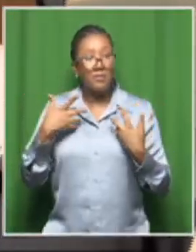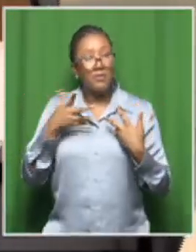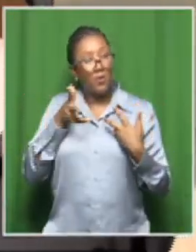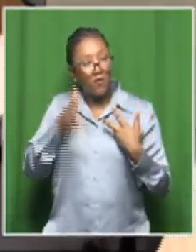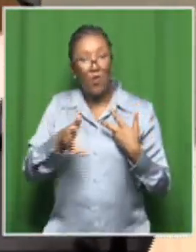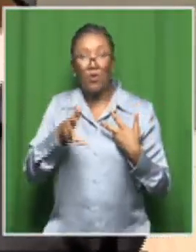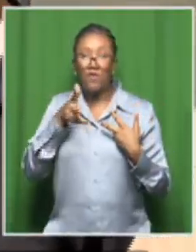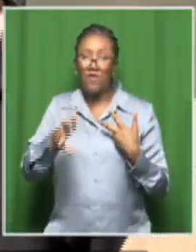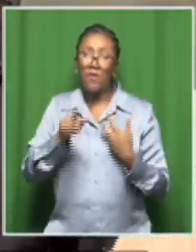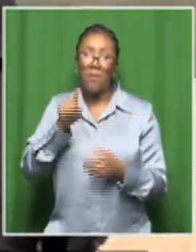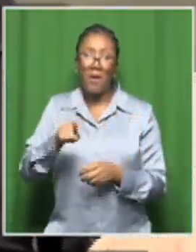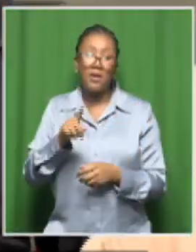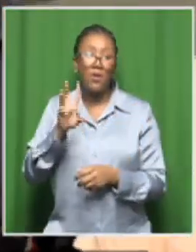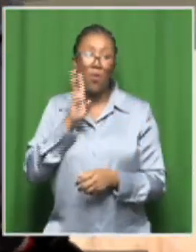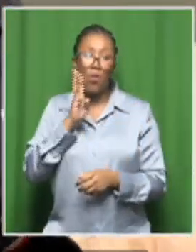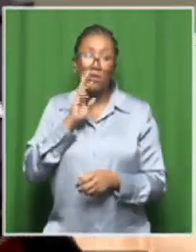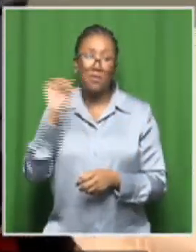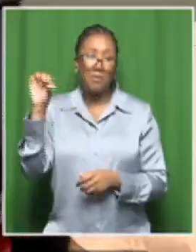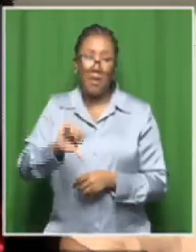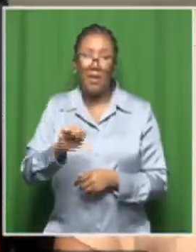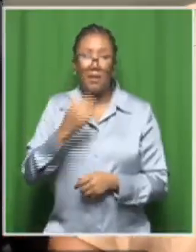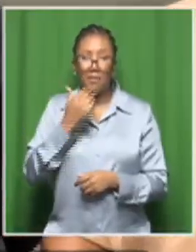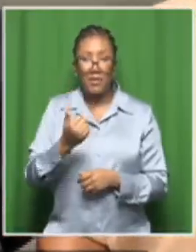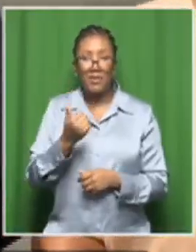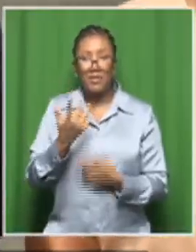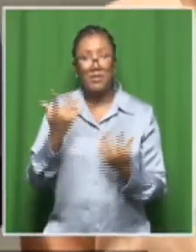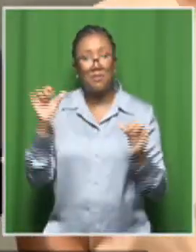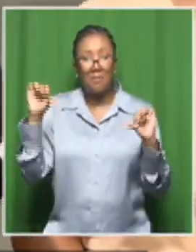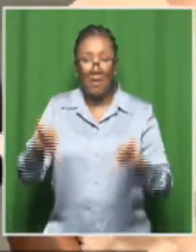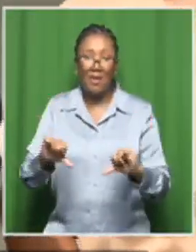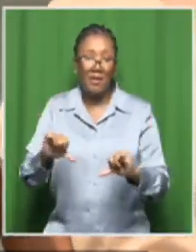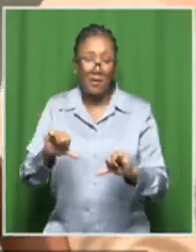in the area to be restored after that planned